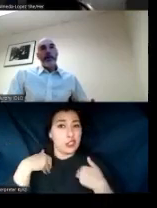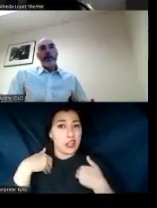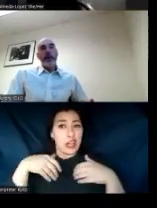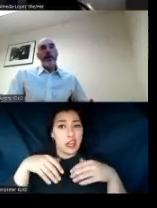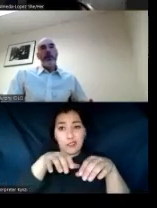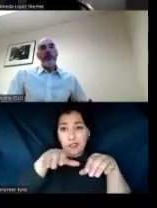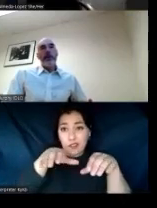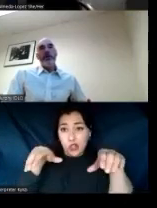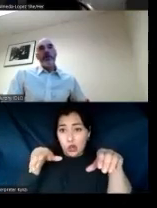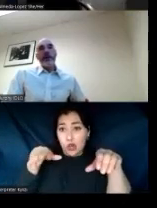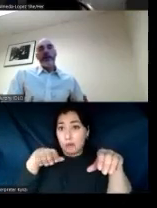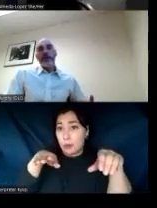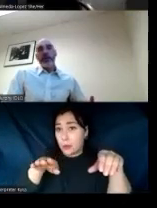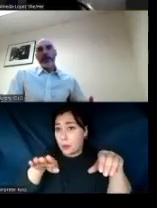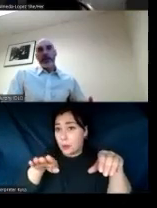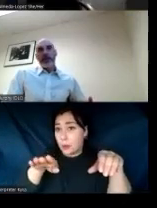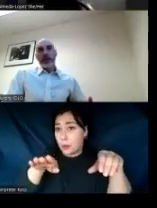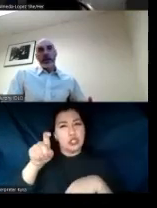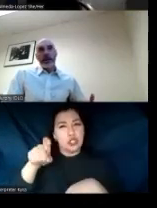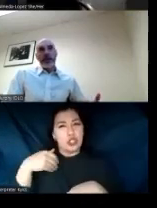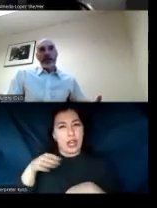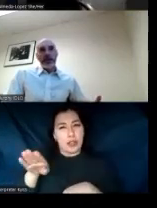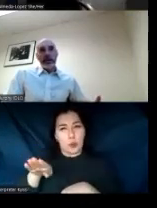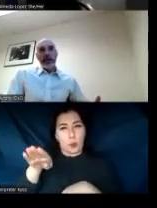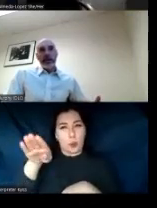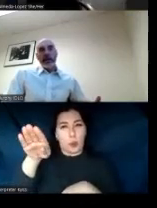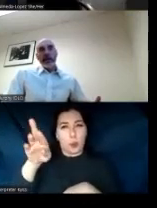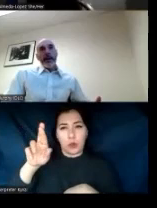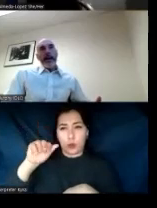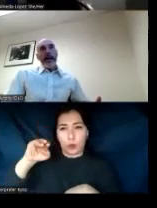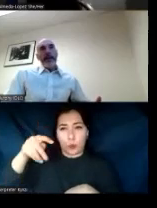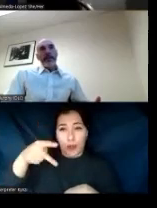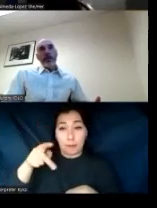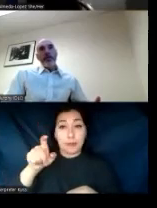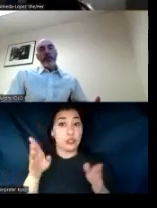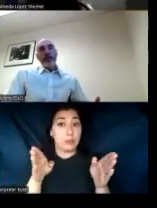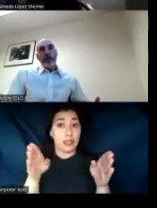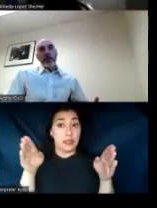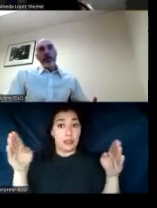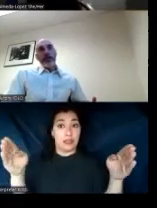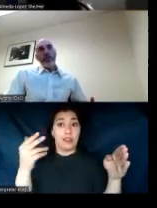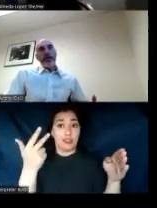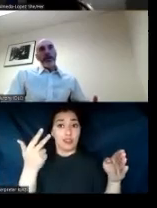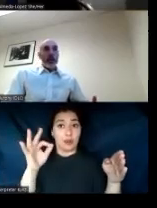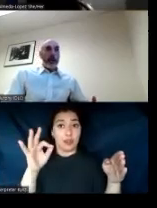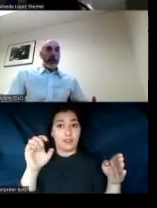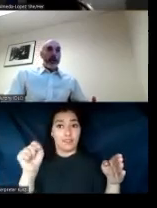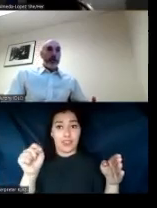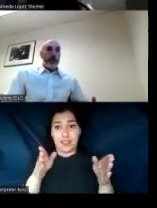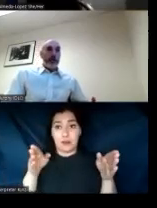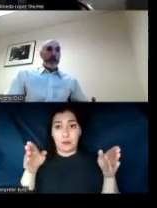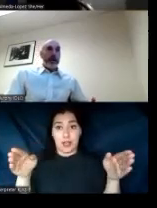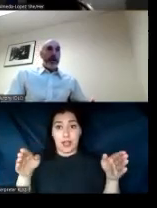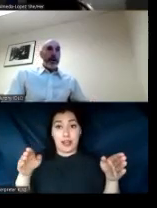sidewalk. Curb ramp should be at least 36 inches wide, 3 feet, and the slope should be no more than 1 in